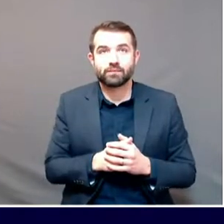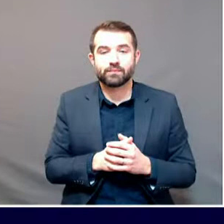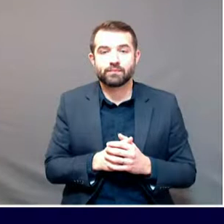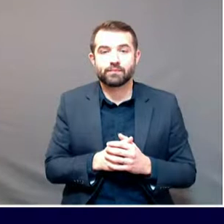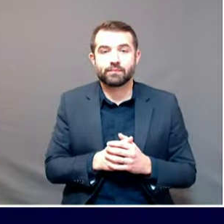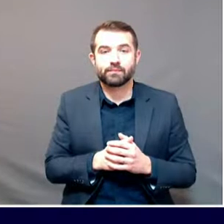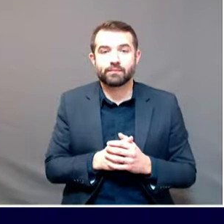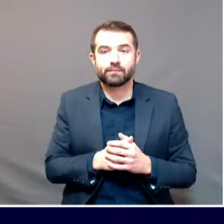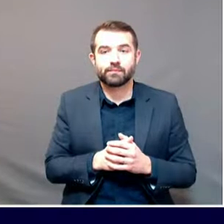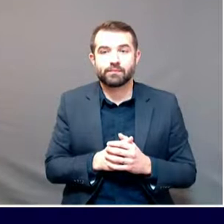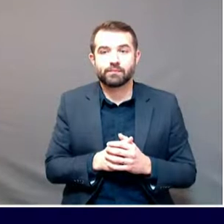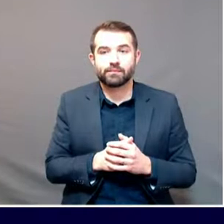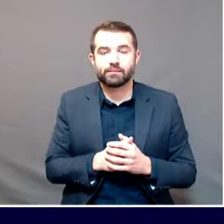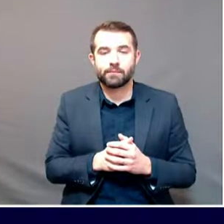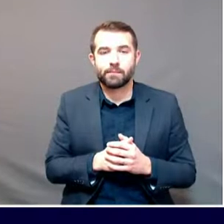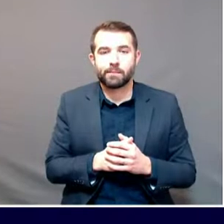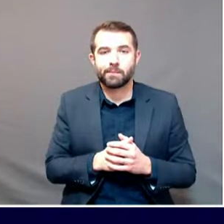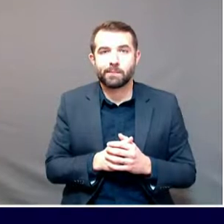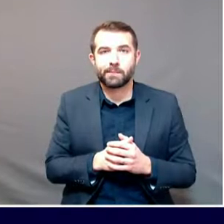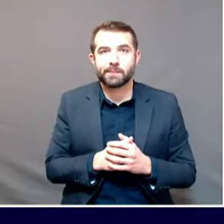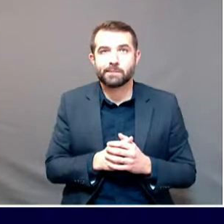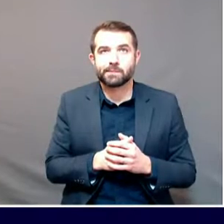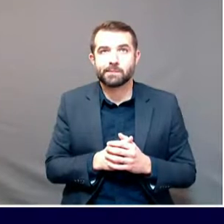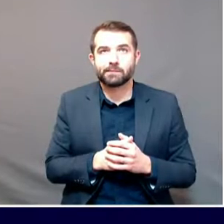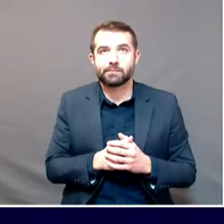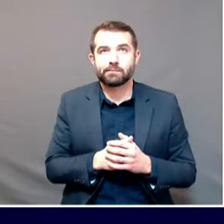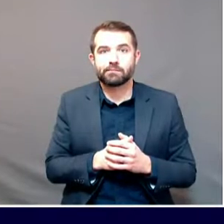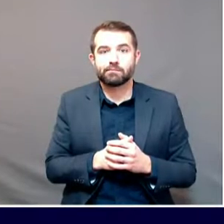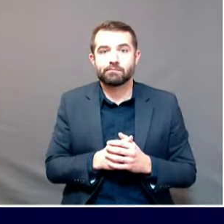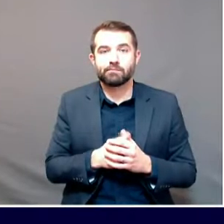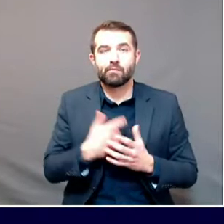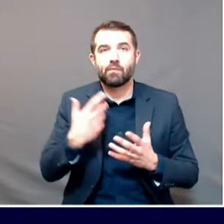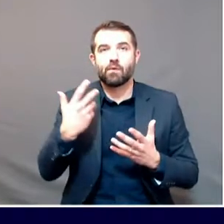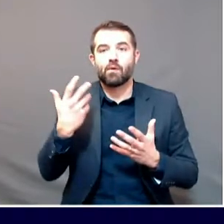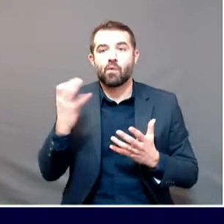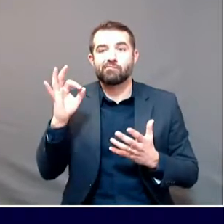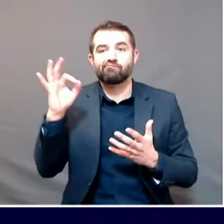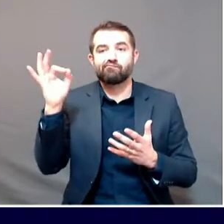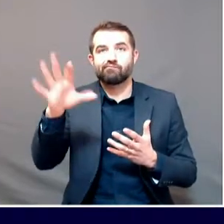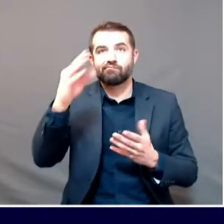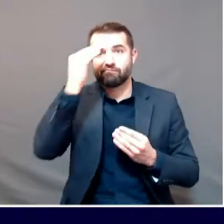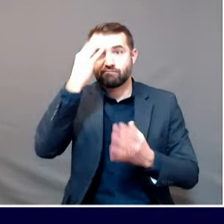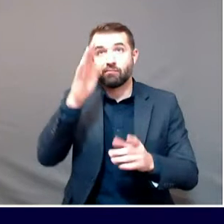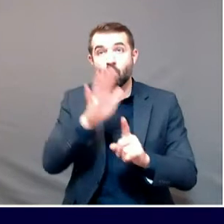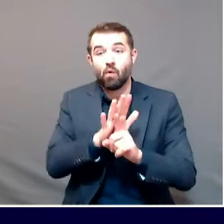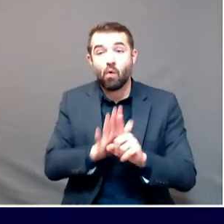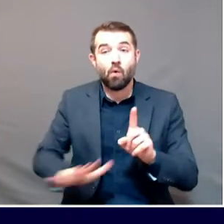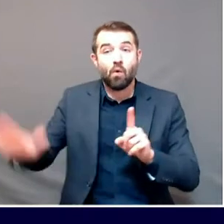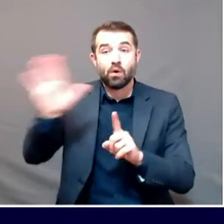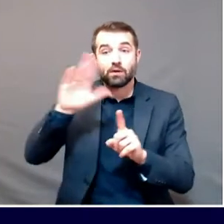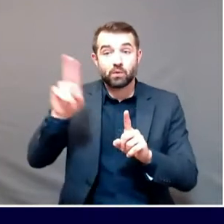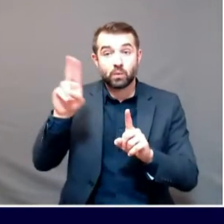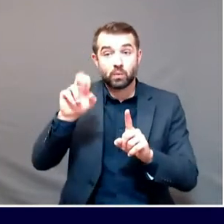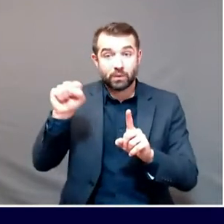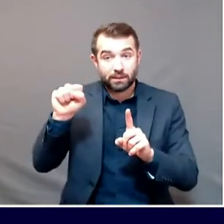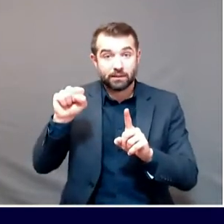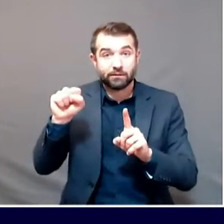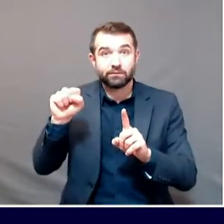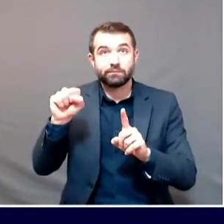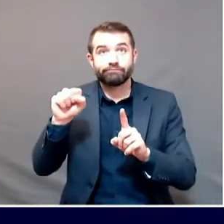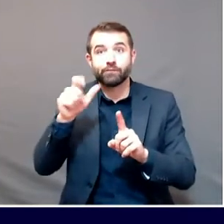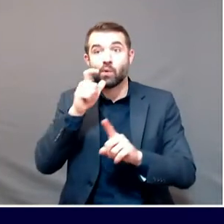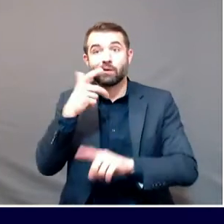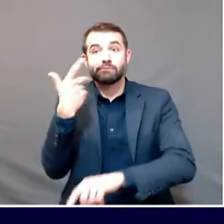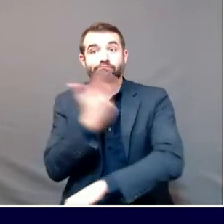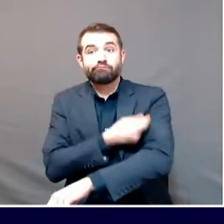note about some pharmacists across the country have been administering the Pfizer vaccine. Some